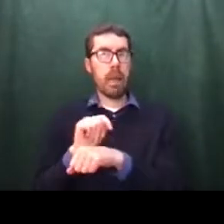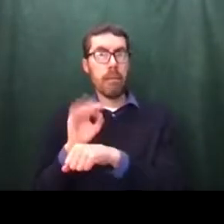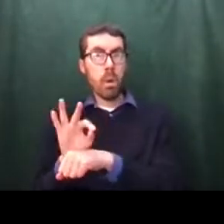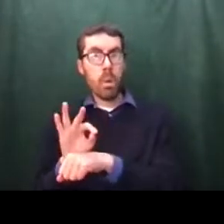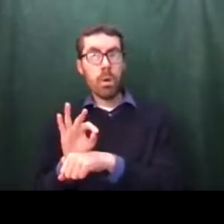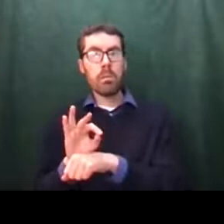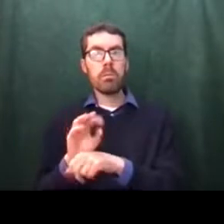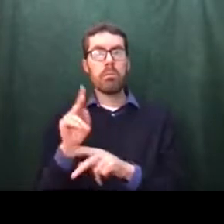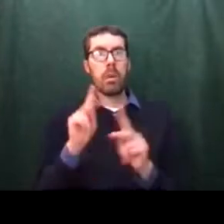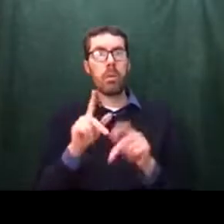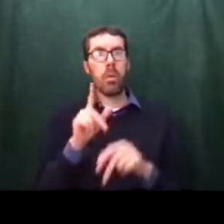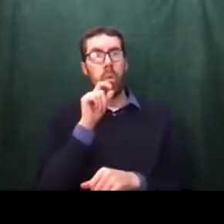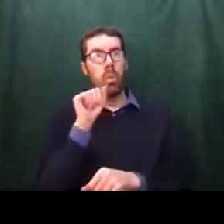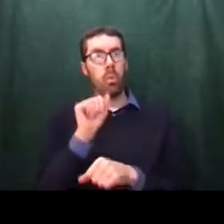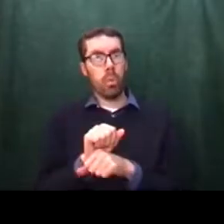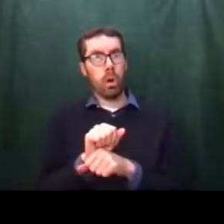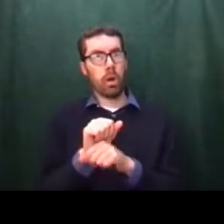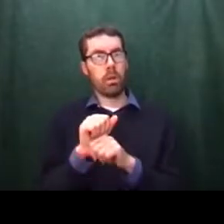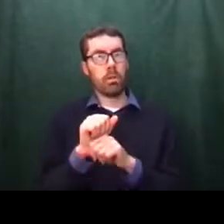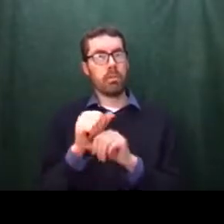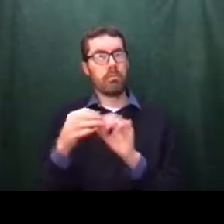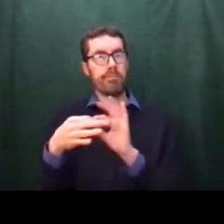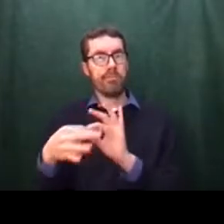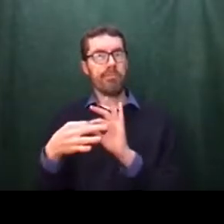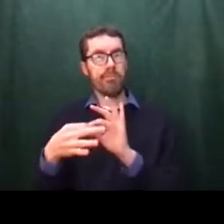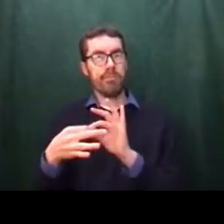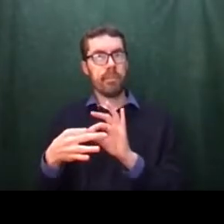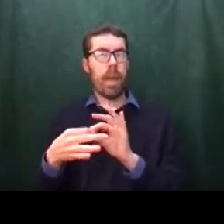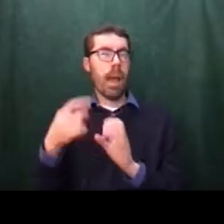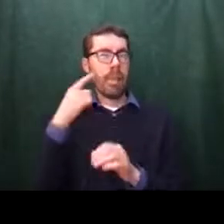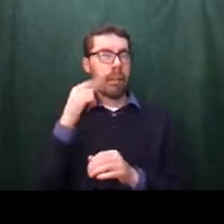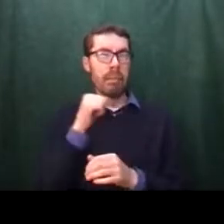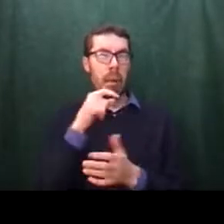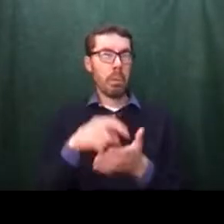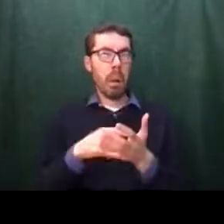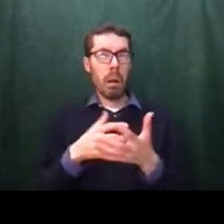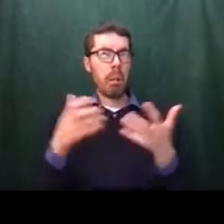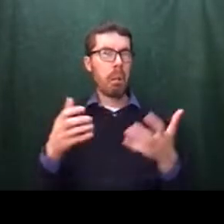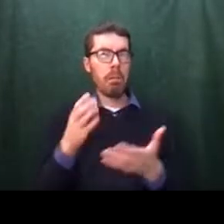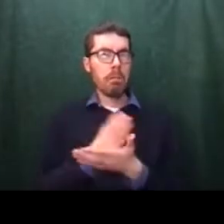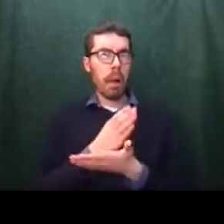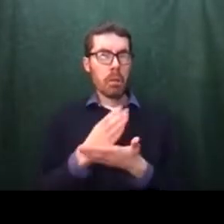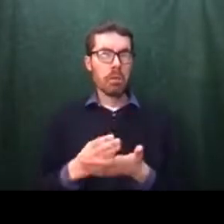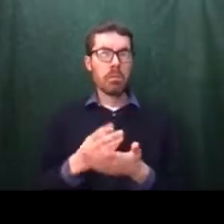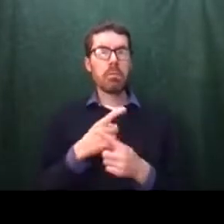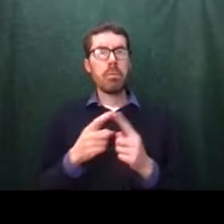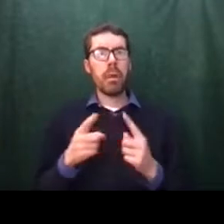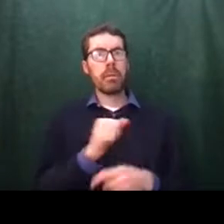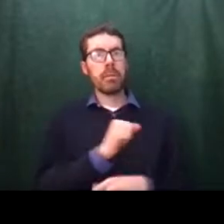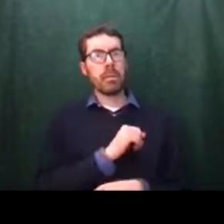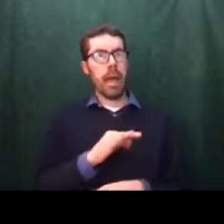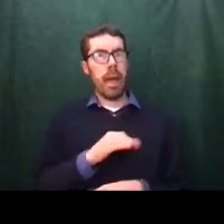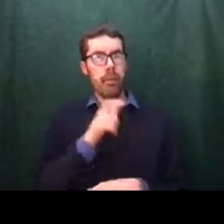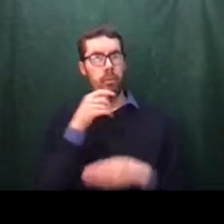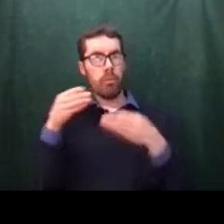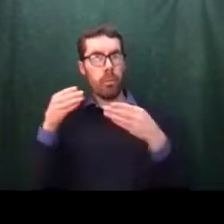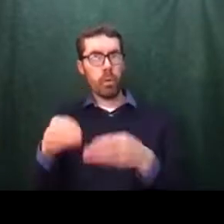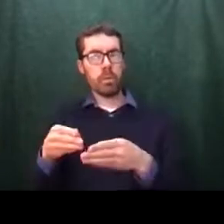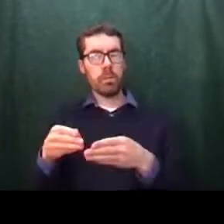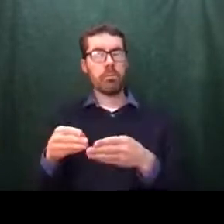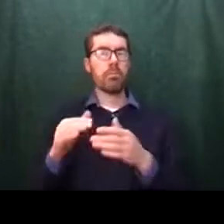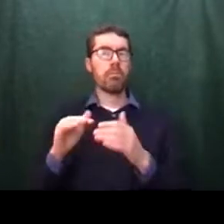will work with the staff. Wouldn't take a lot of budget, but would work on